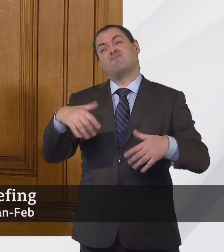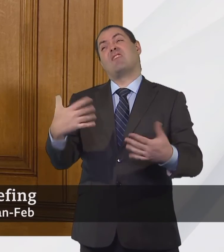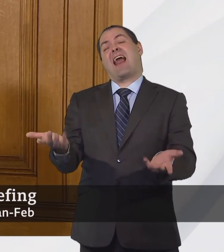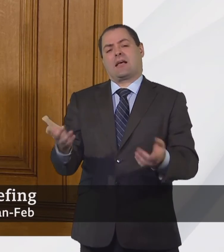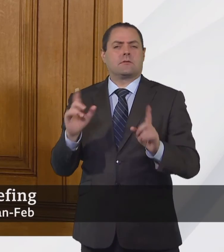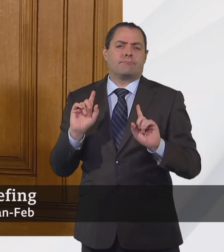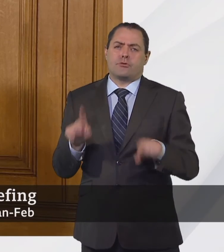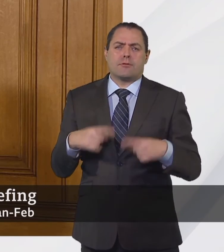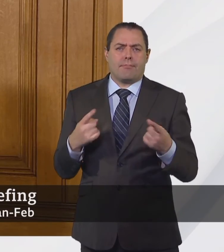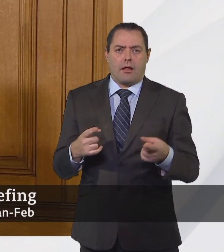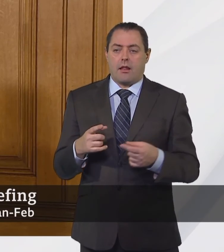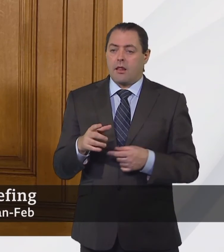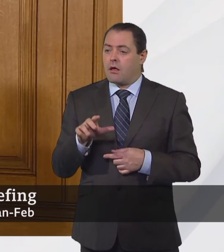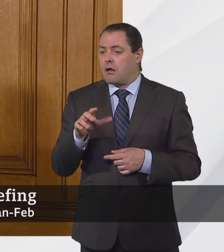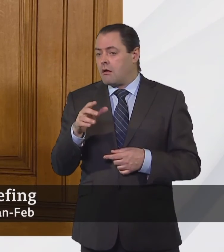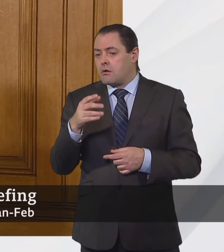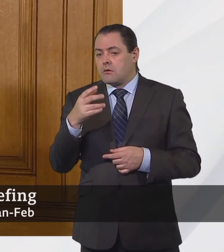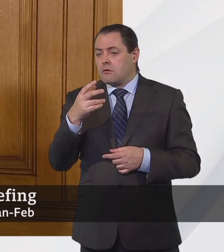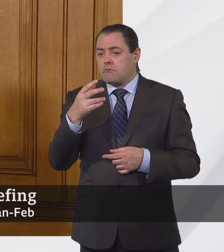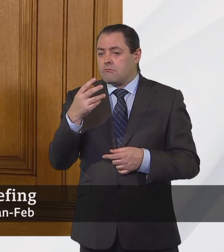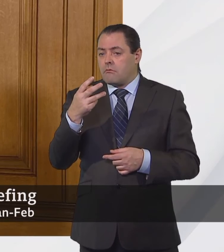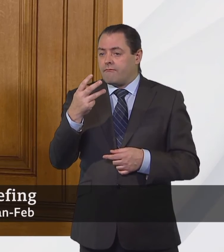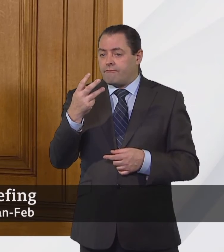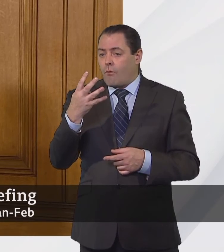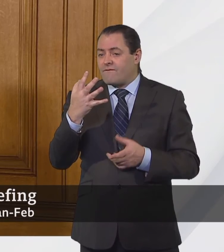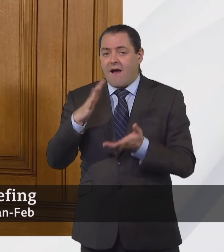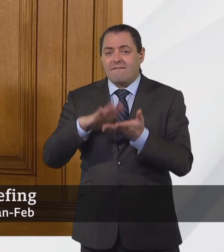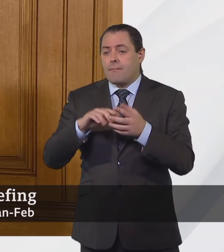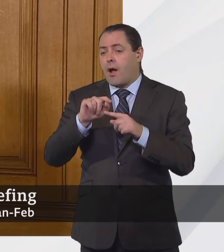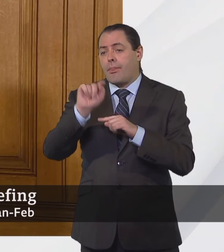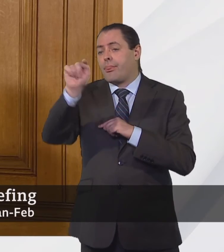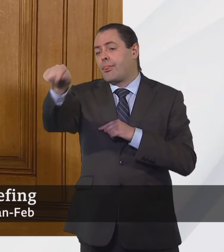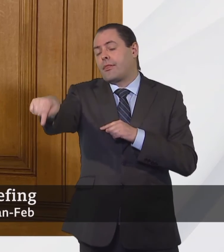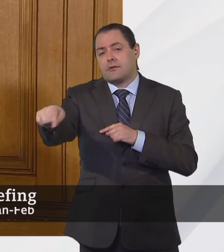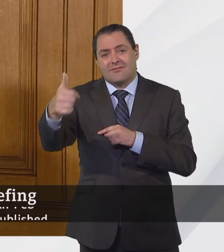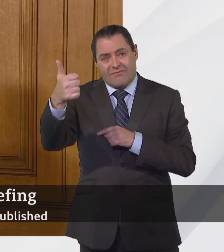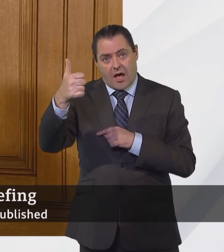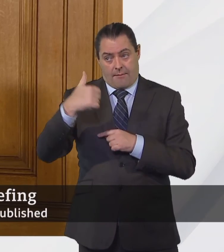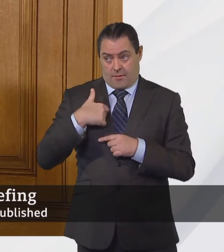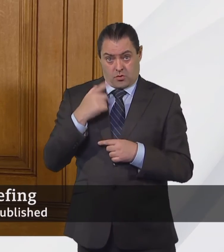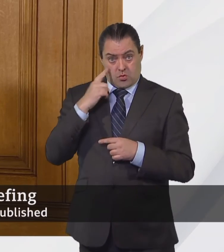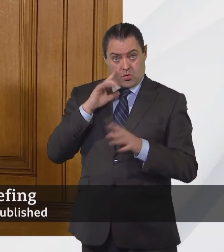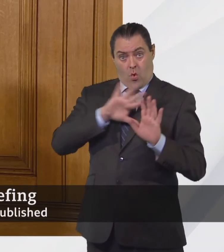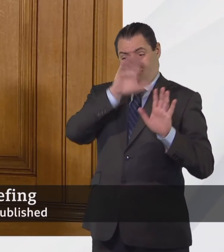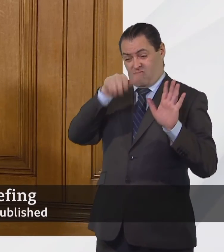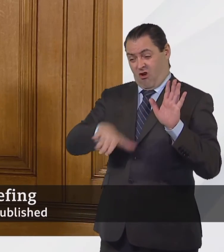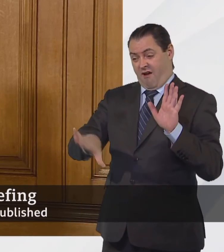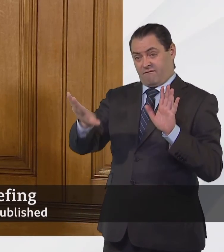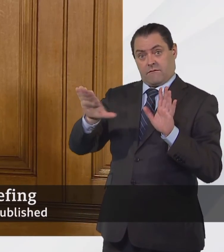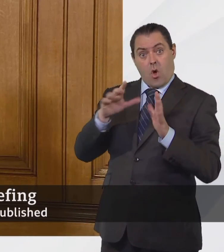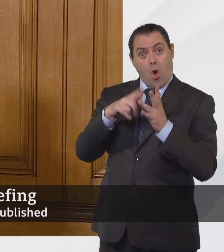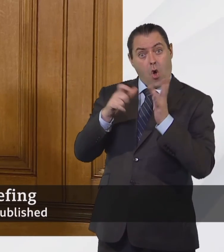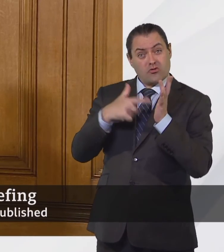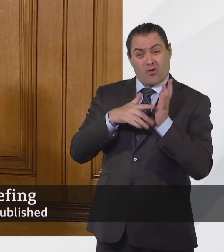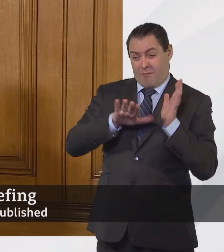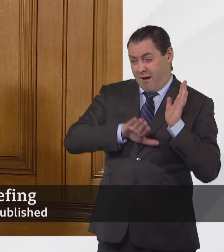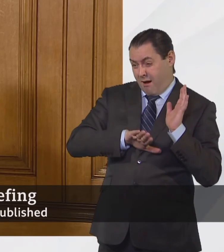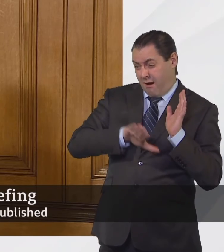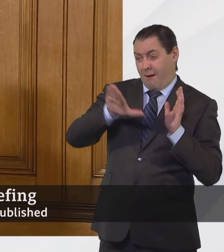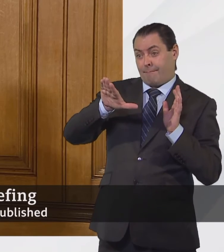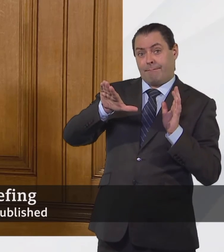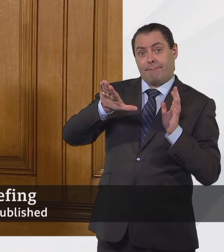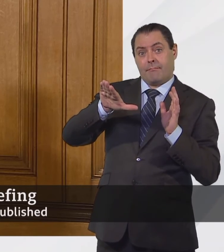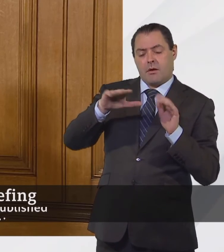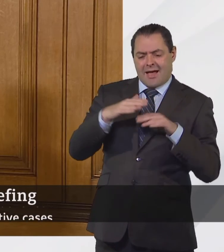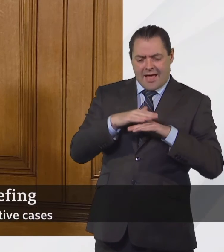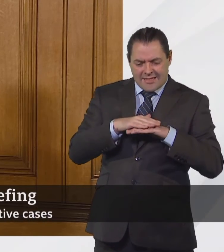the wrong thing to do. And you've seen the graphs. This was rising very steeply in October. It got curtailed by the